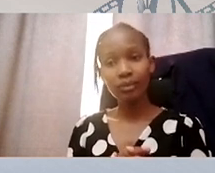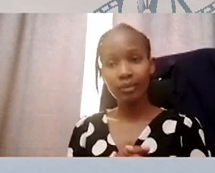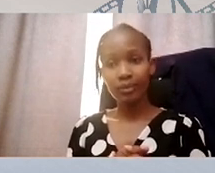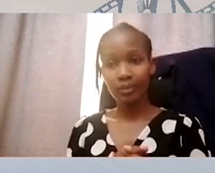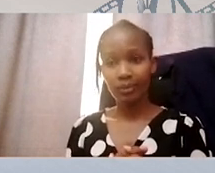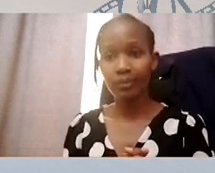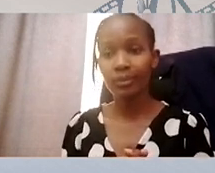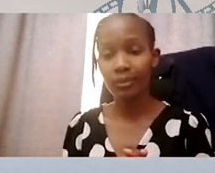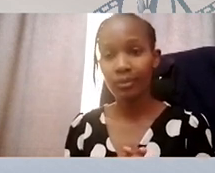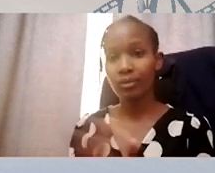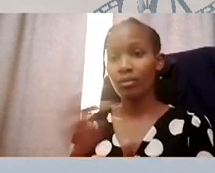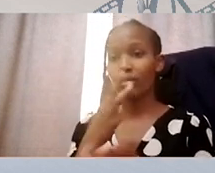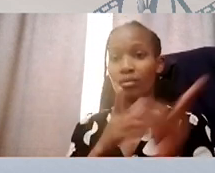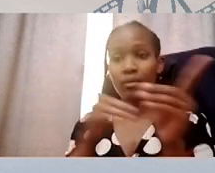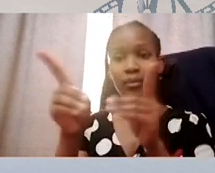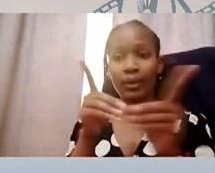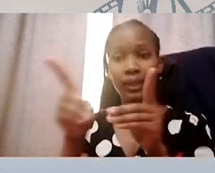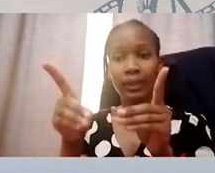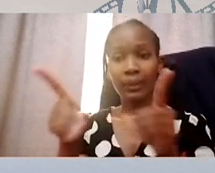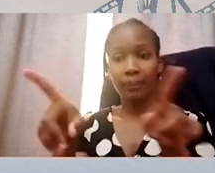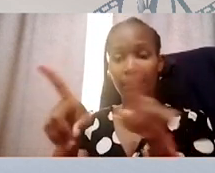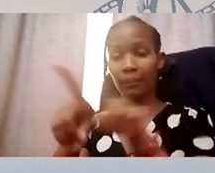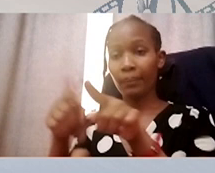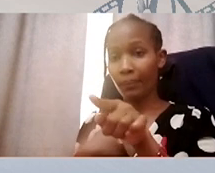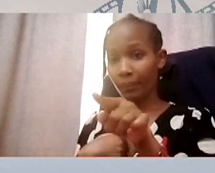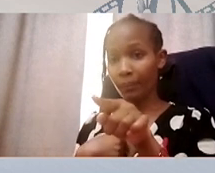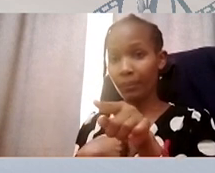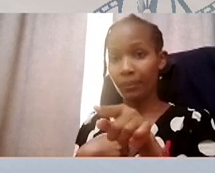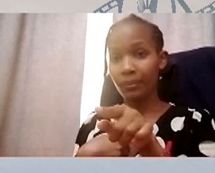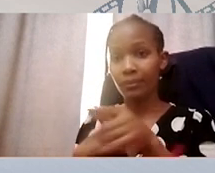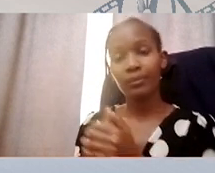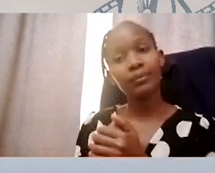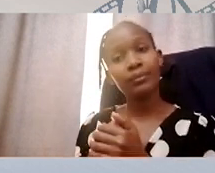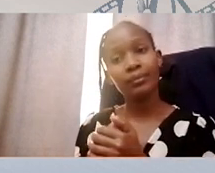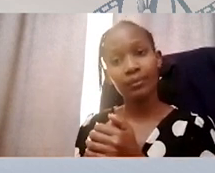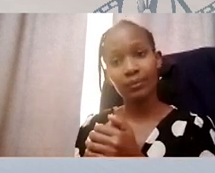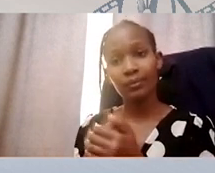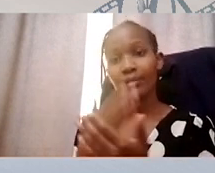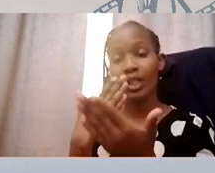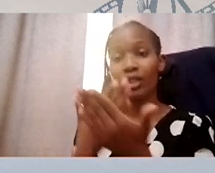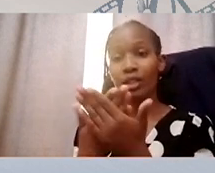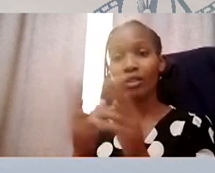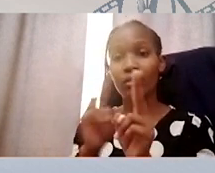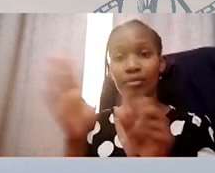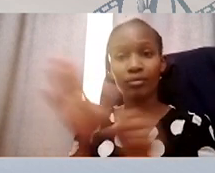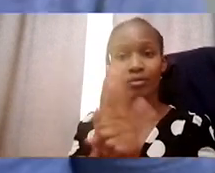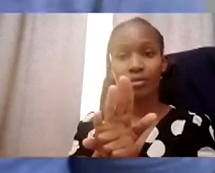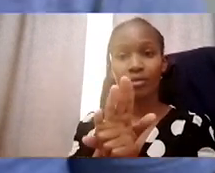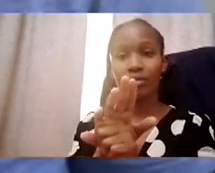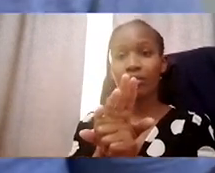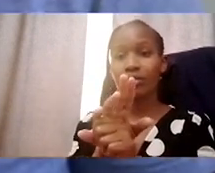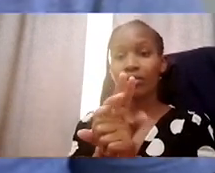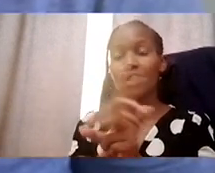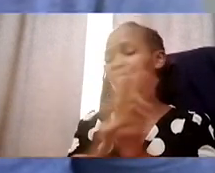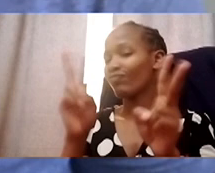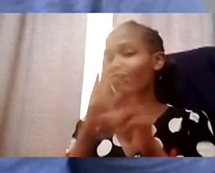You are directing the same thing to me? Yes. Well, as you, thank you very much. It has become very difficult for the